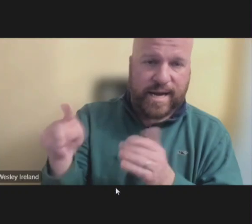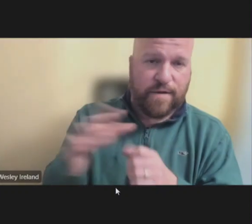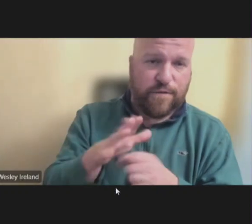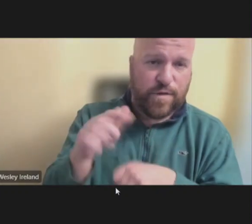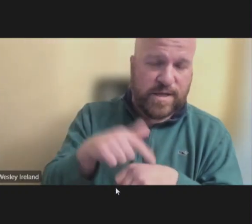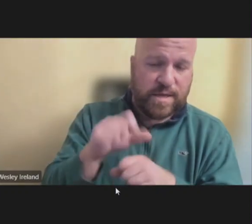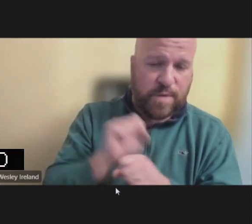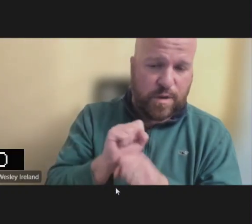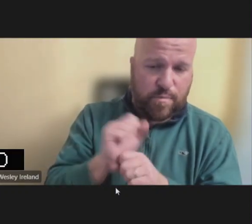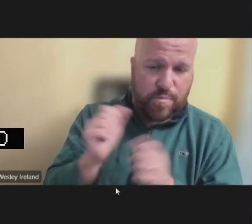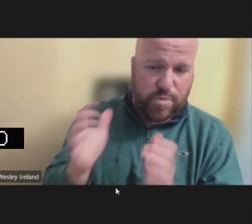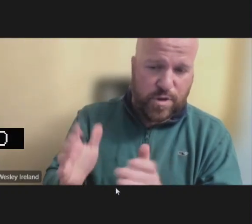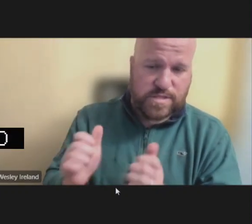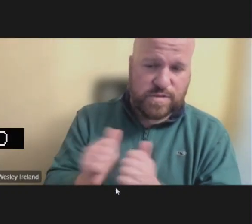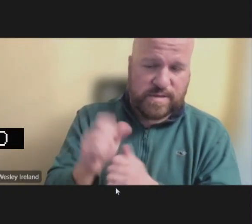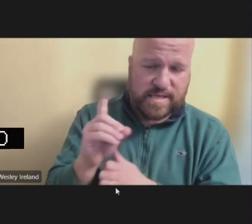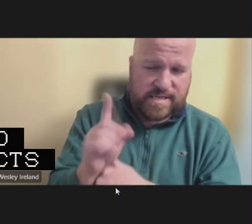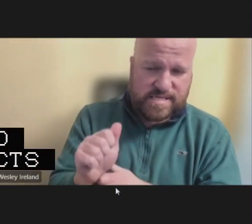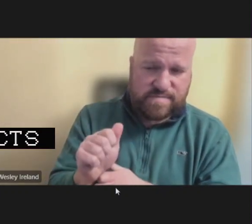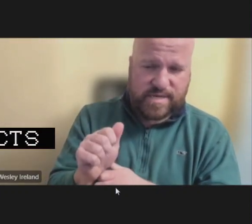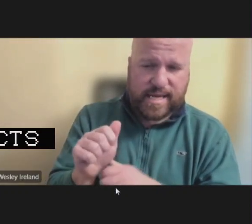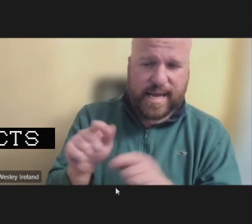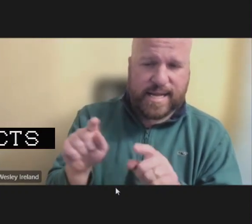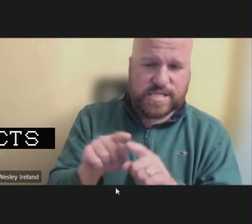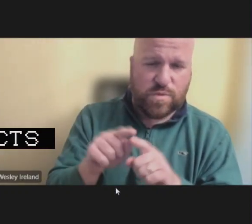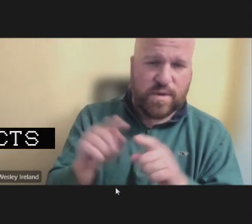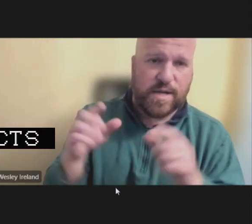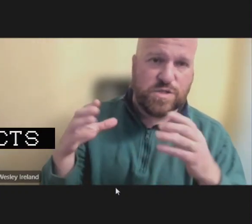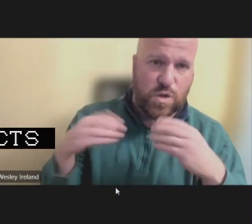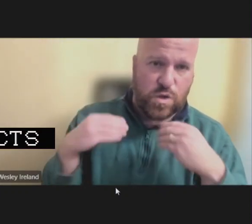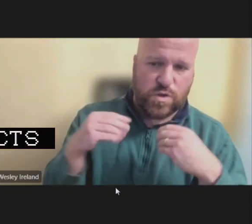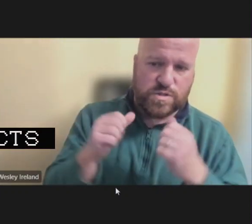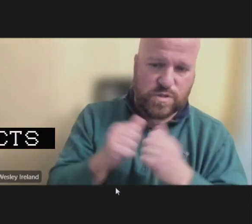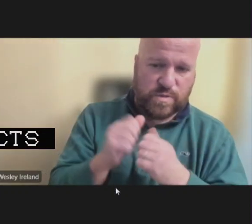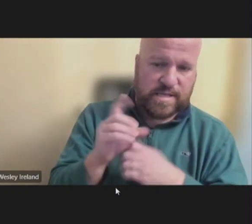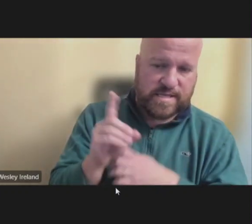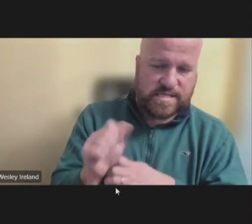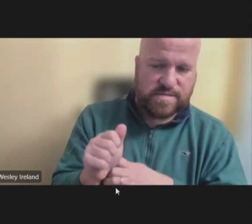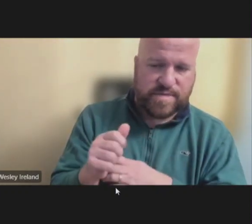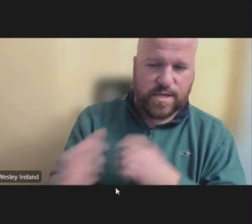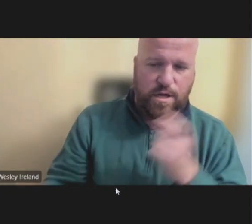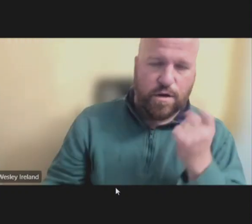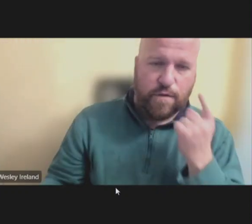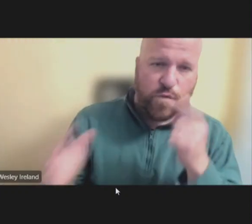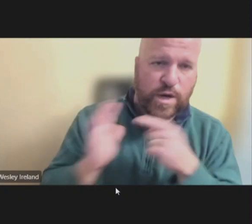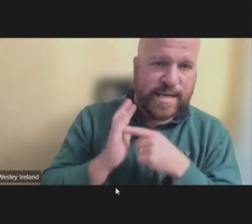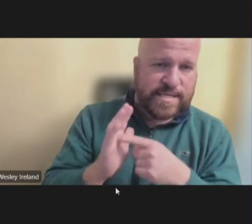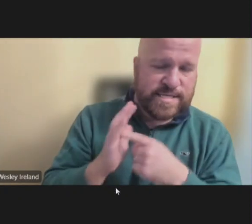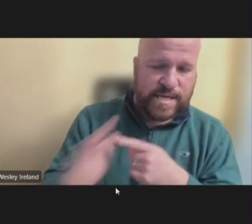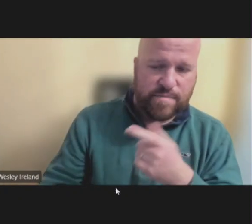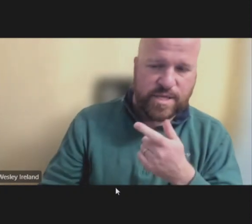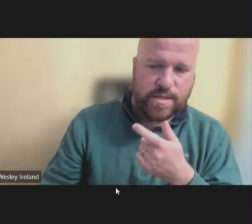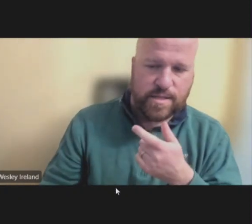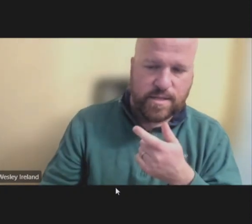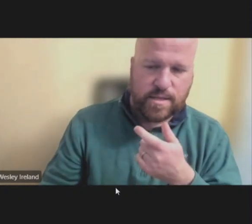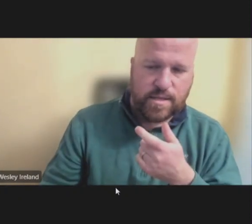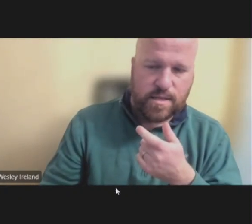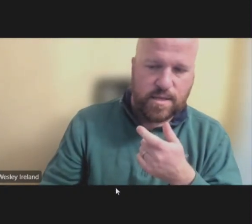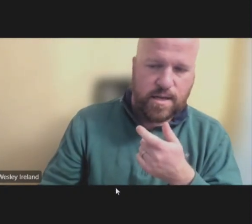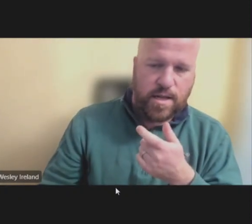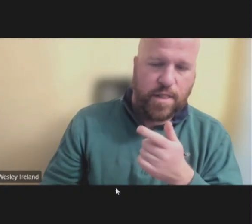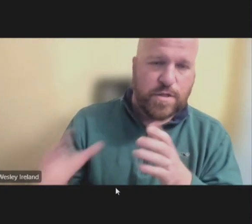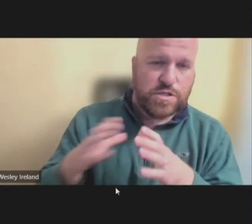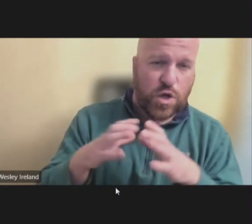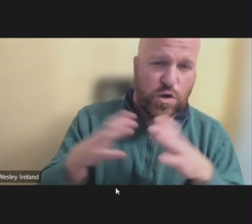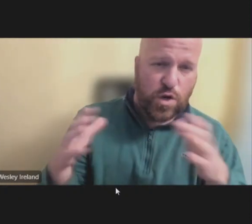have full-time employees with disabilities, as well as owners with disabilities. For